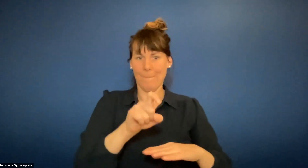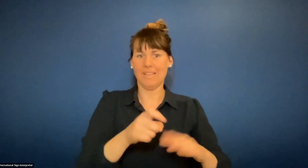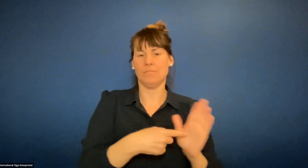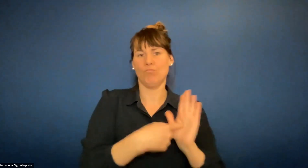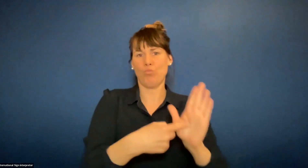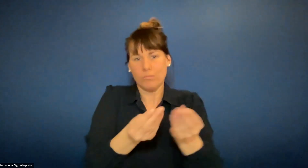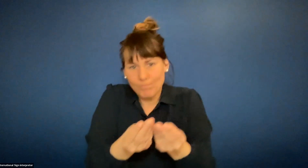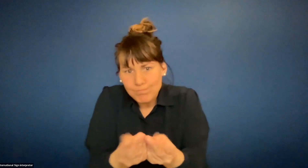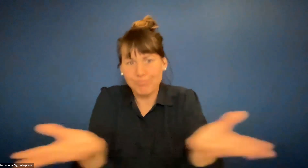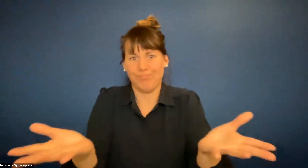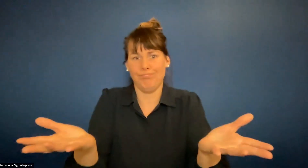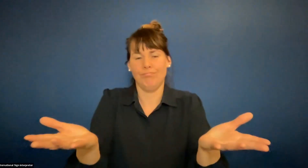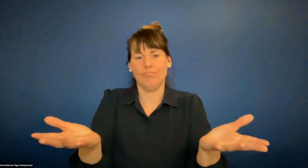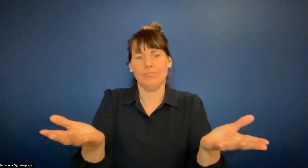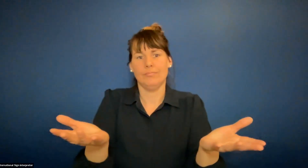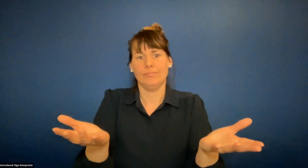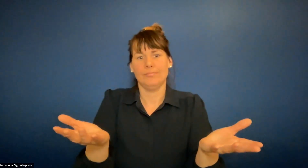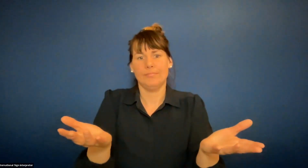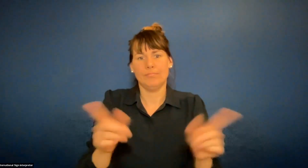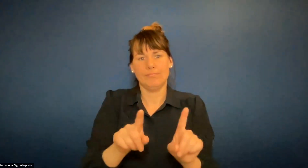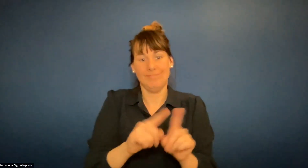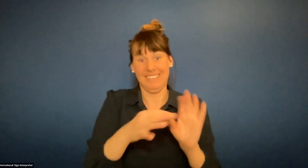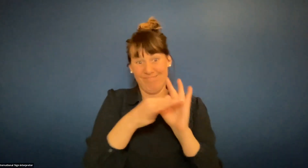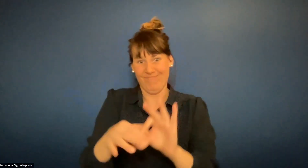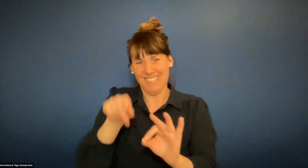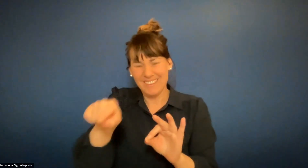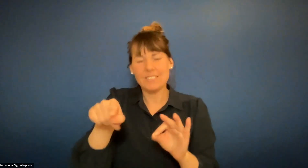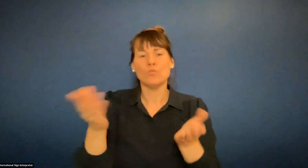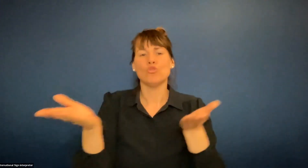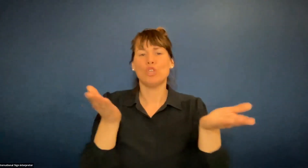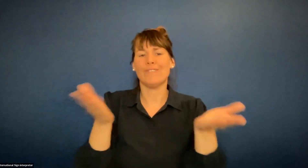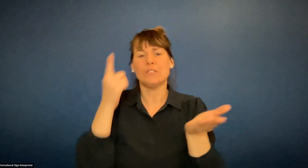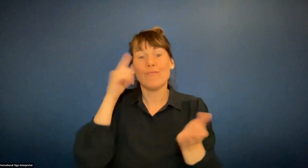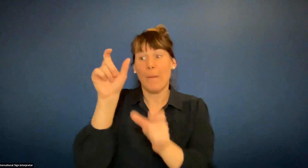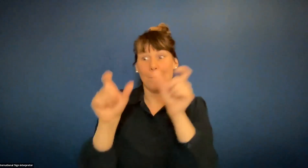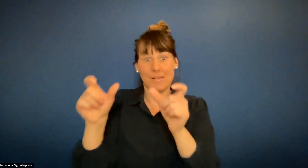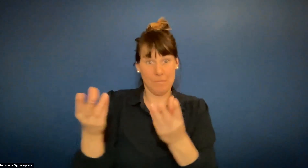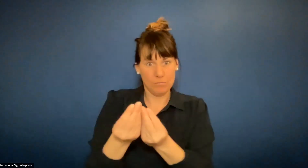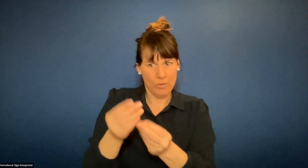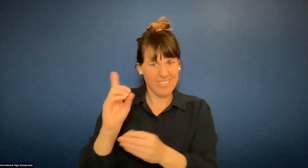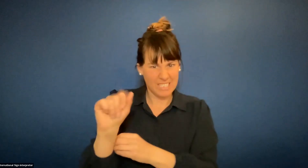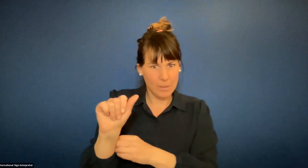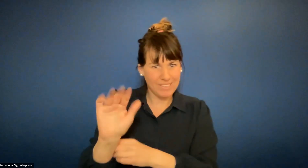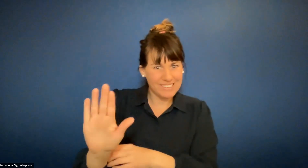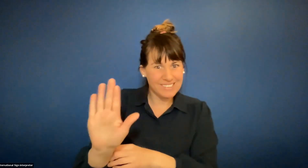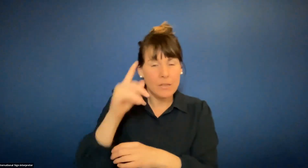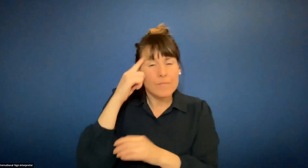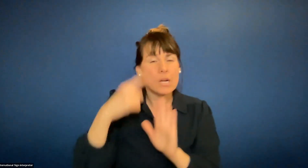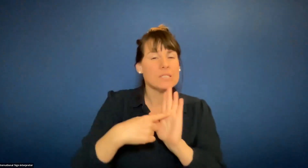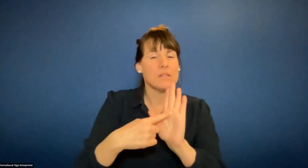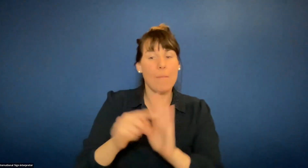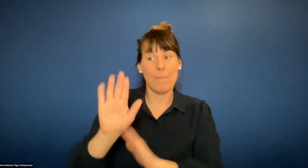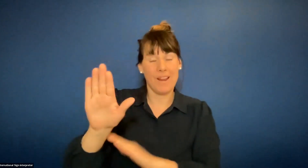example, the Department of Education is focused on establishing programs